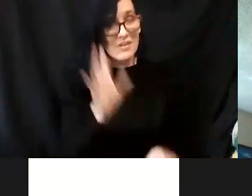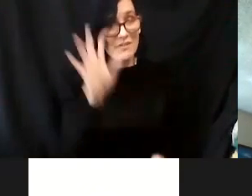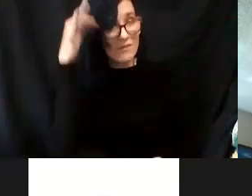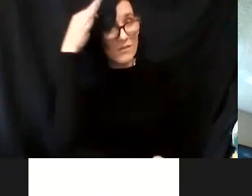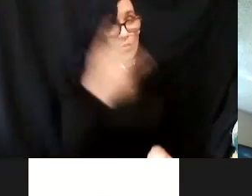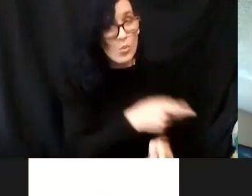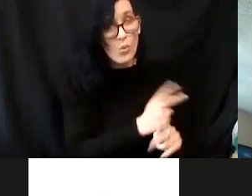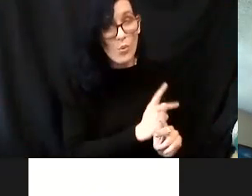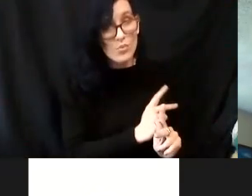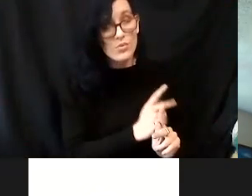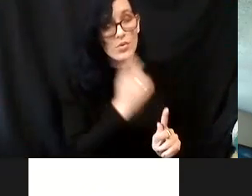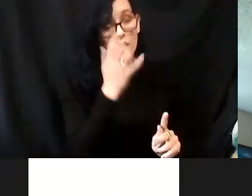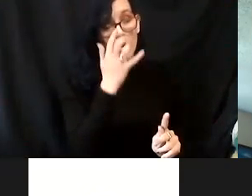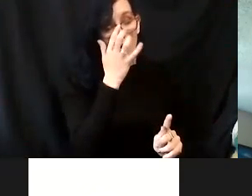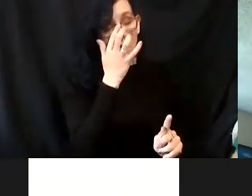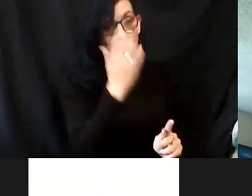these